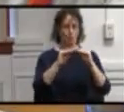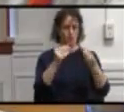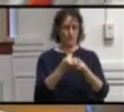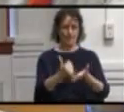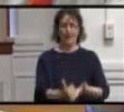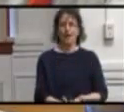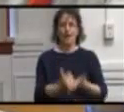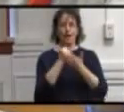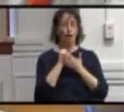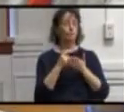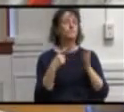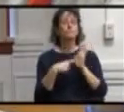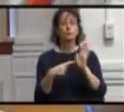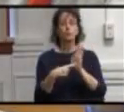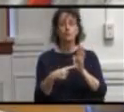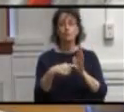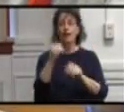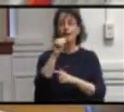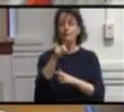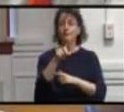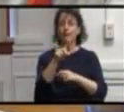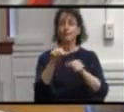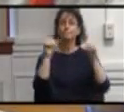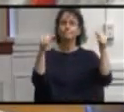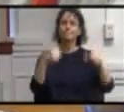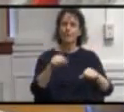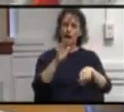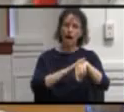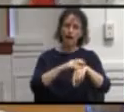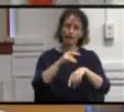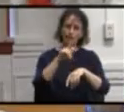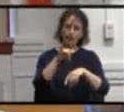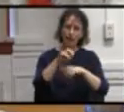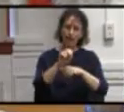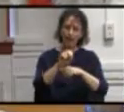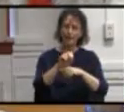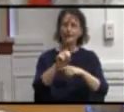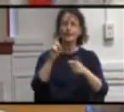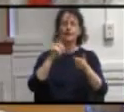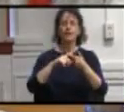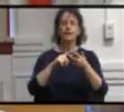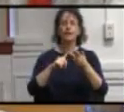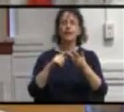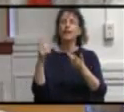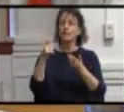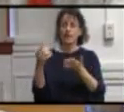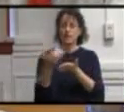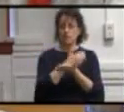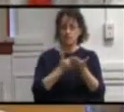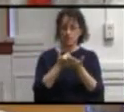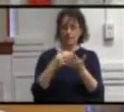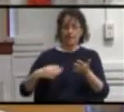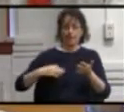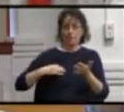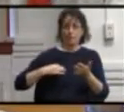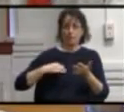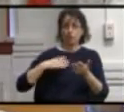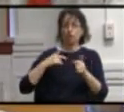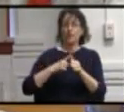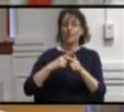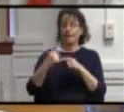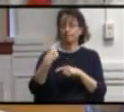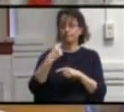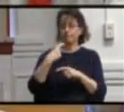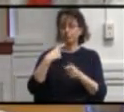they post the ad, gather the applications, forward the applications to us,